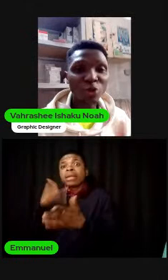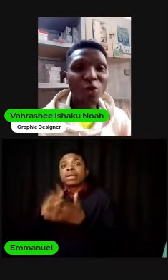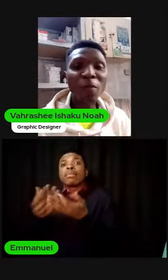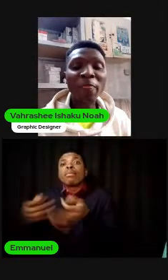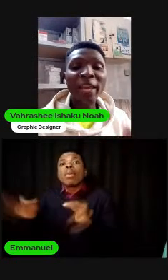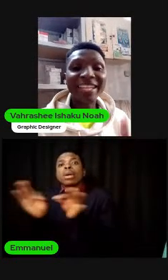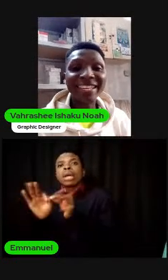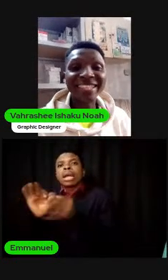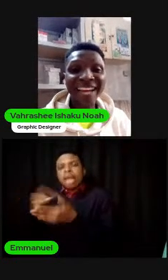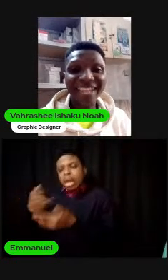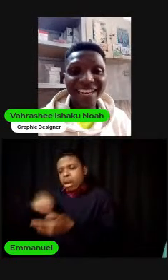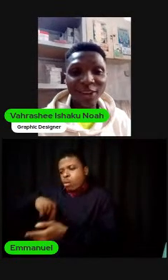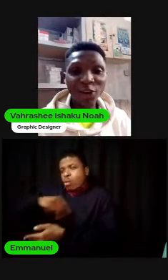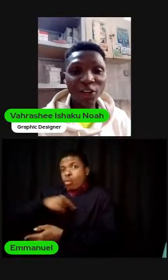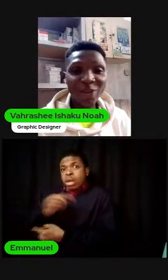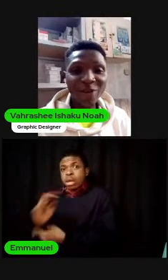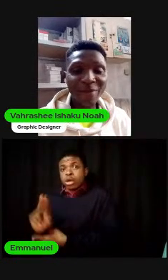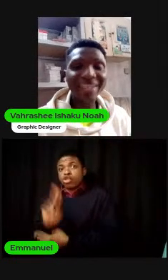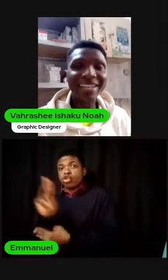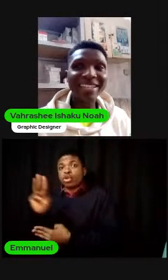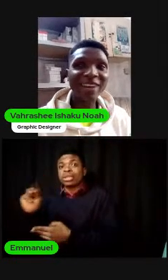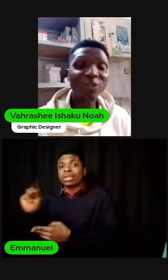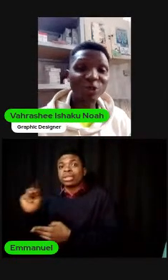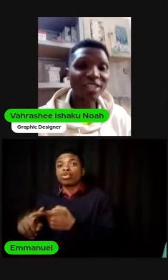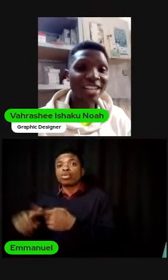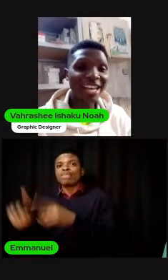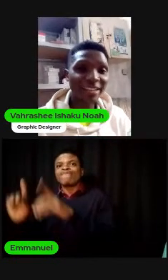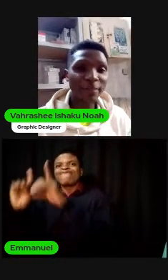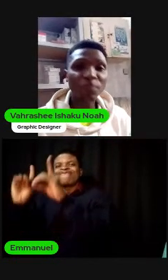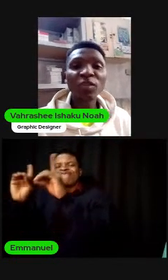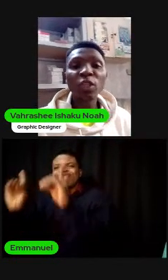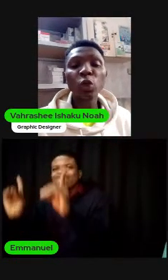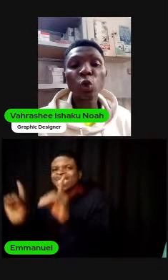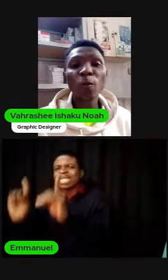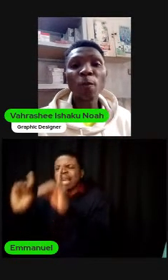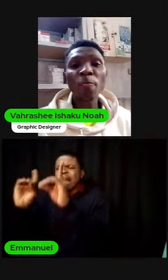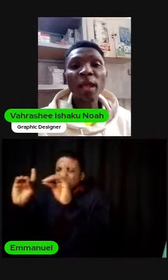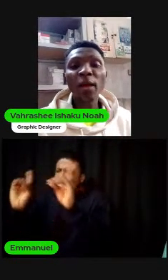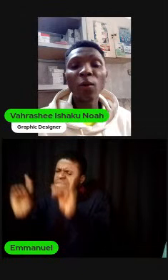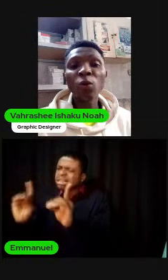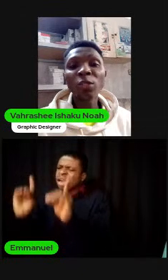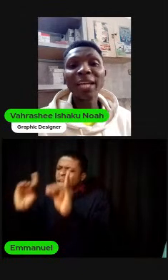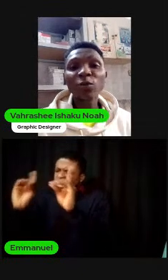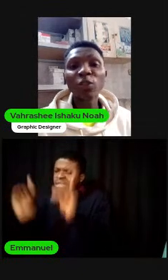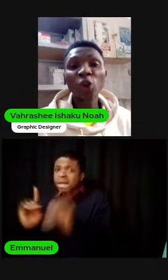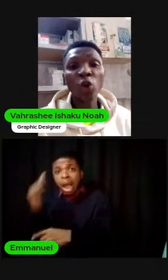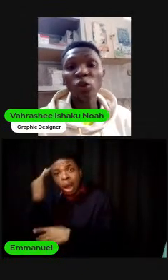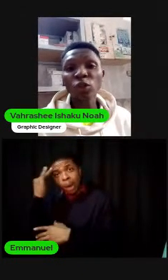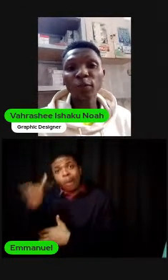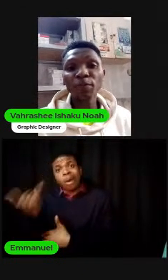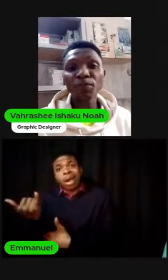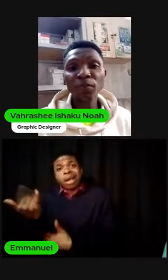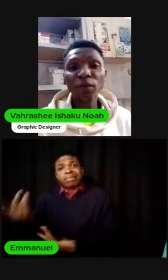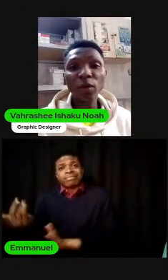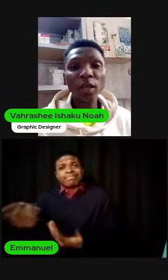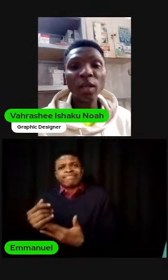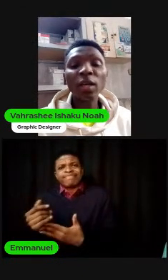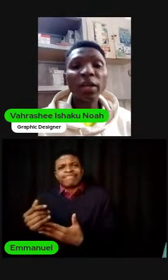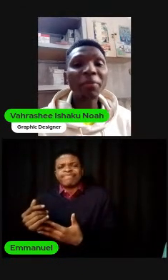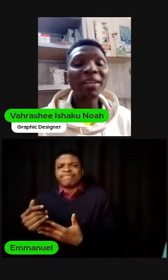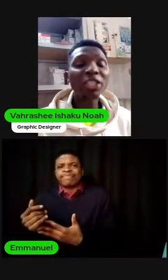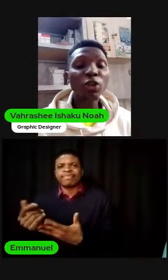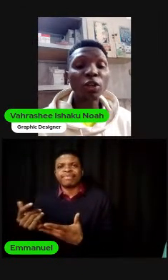down to designing. Okay, we are bringing it down to design. So we'll start with colors.